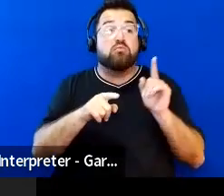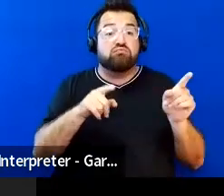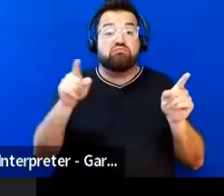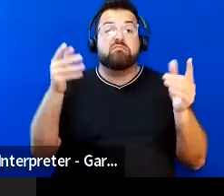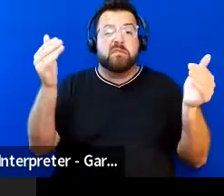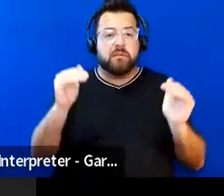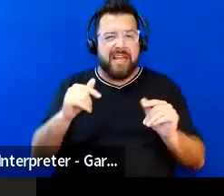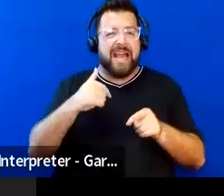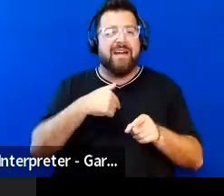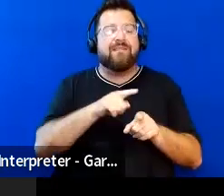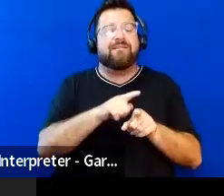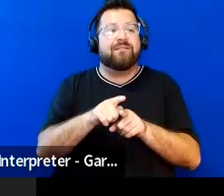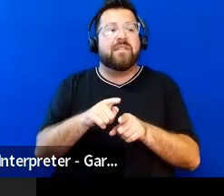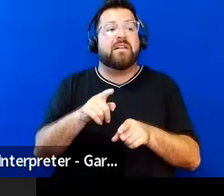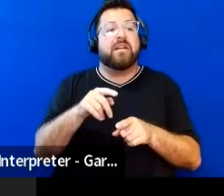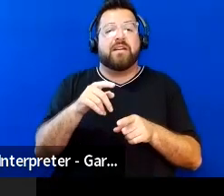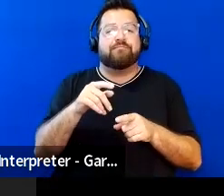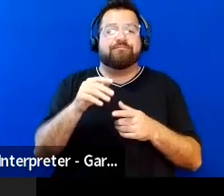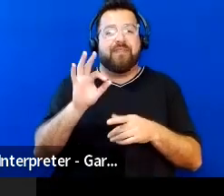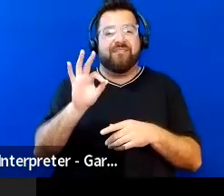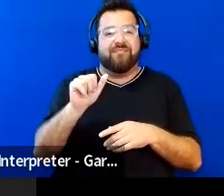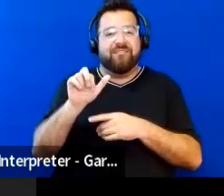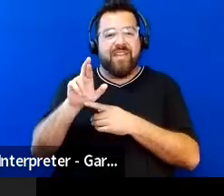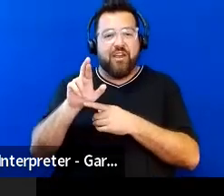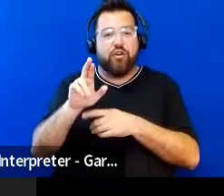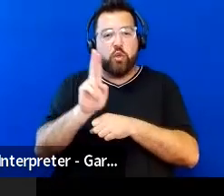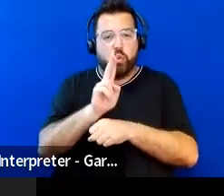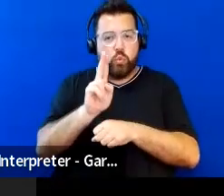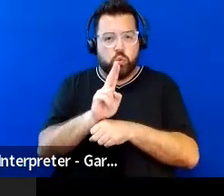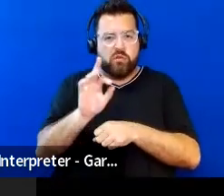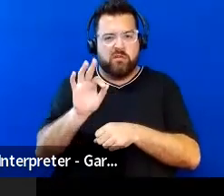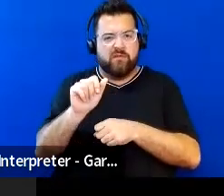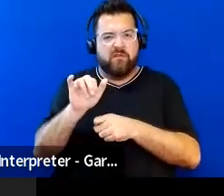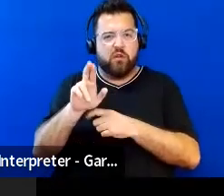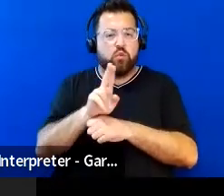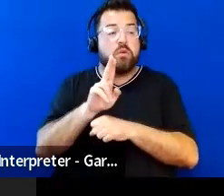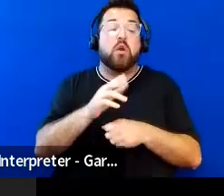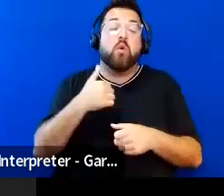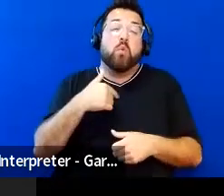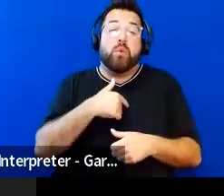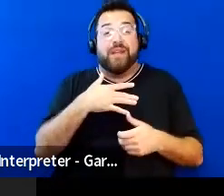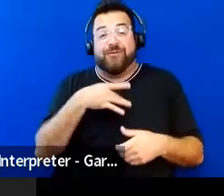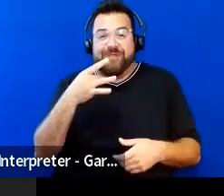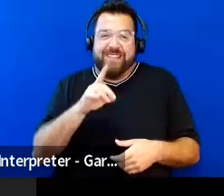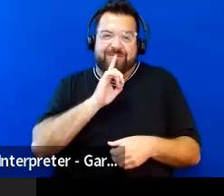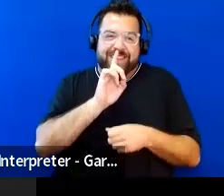fair use, we don't really like to talk too much about that in OER circles.